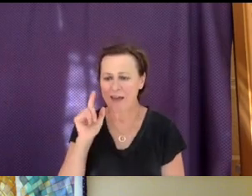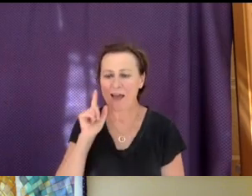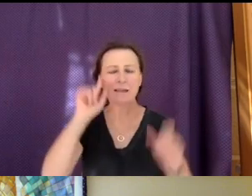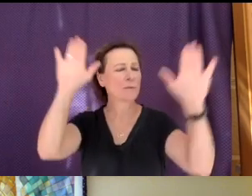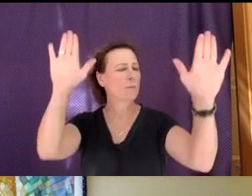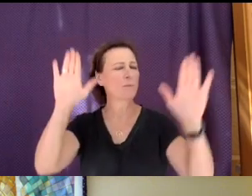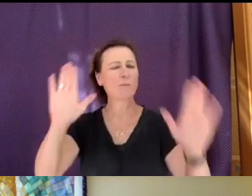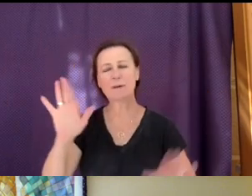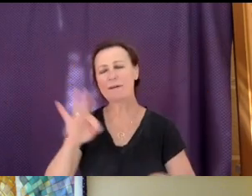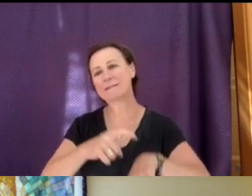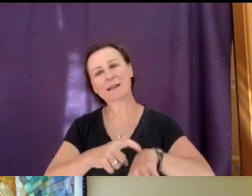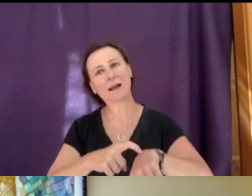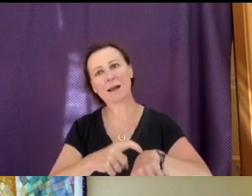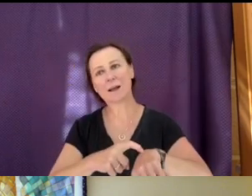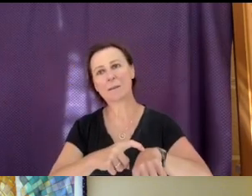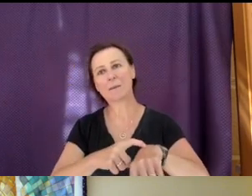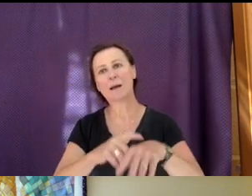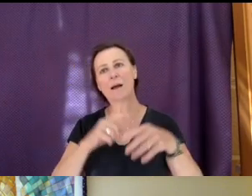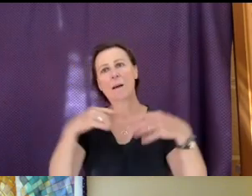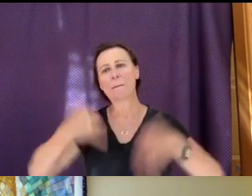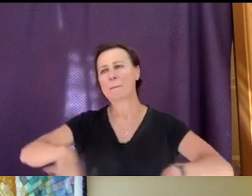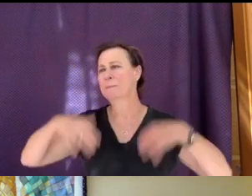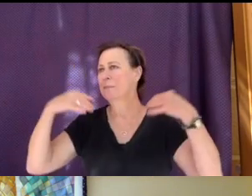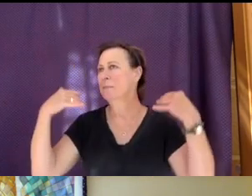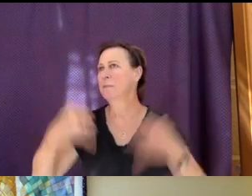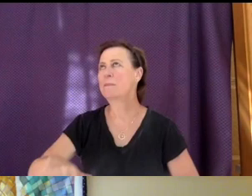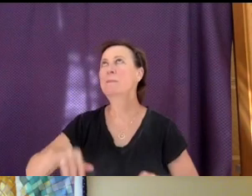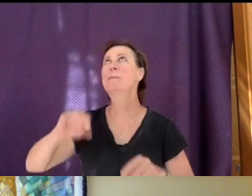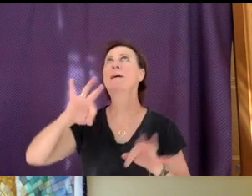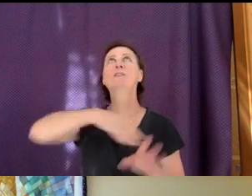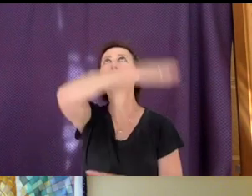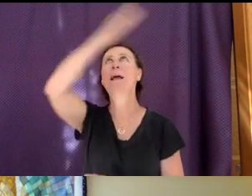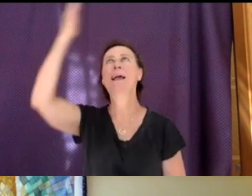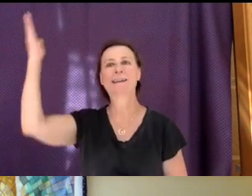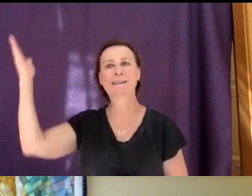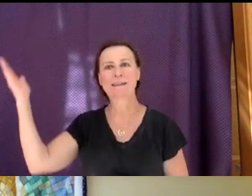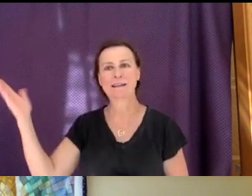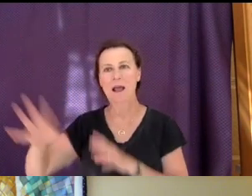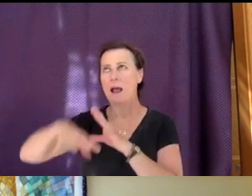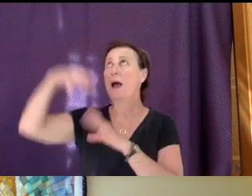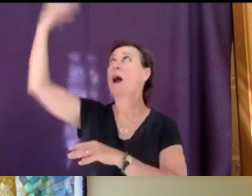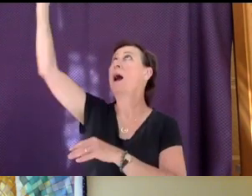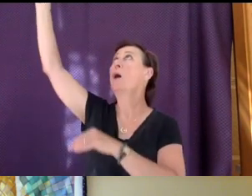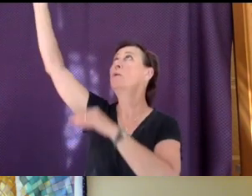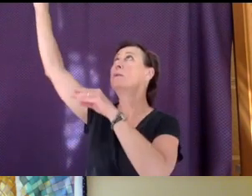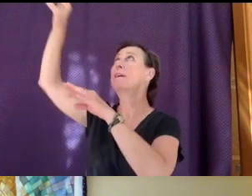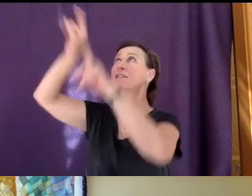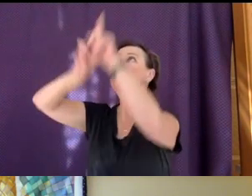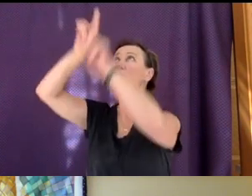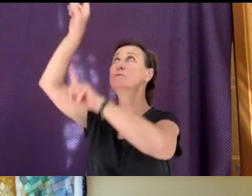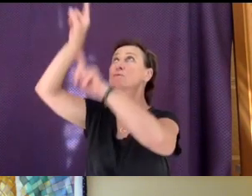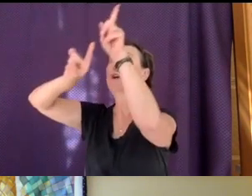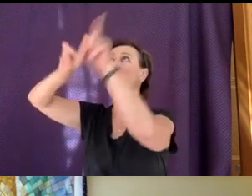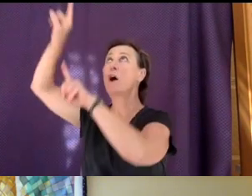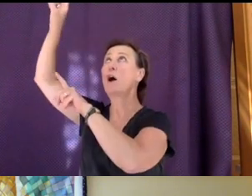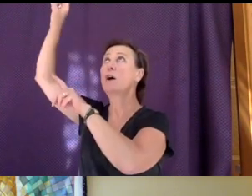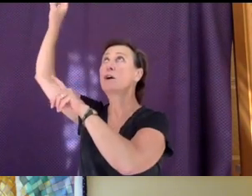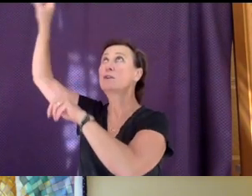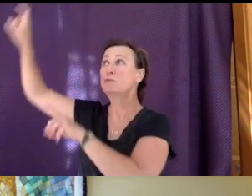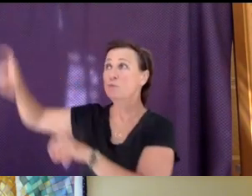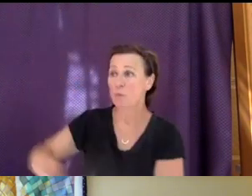time. This is the marvel of space. Out of the stars swung the